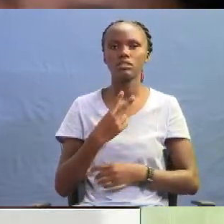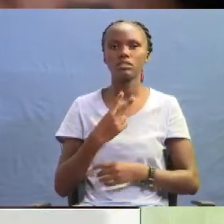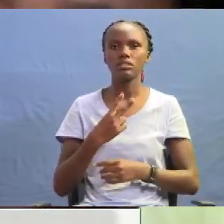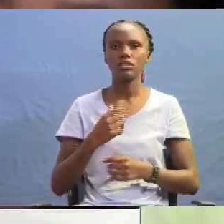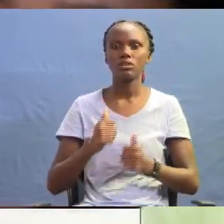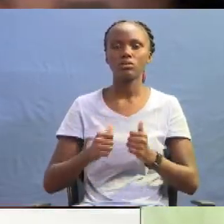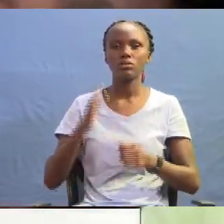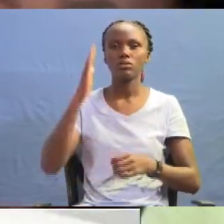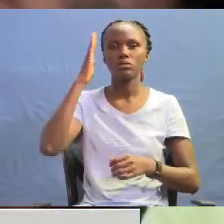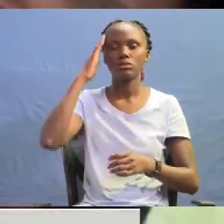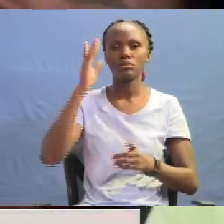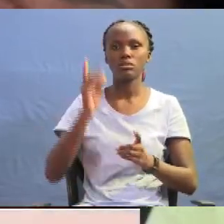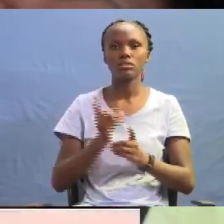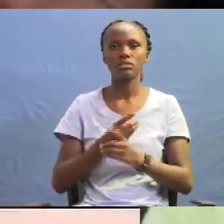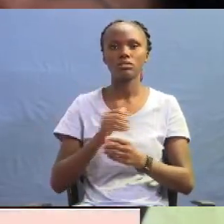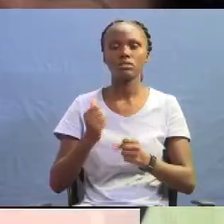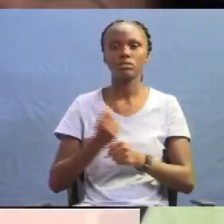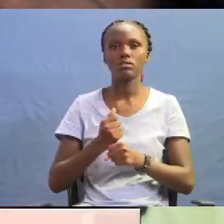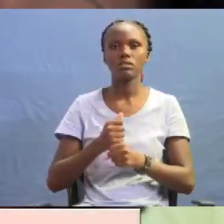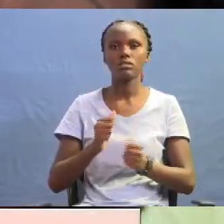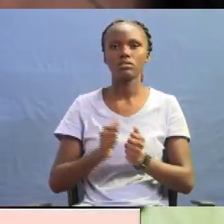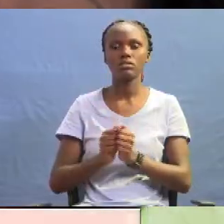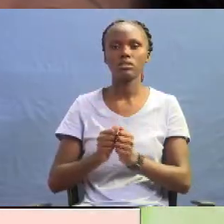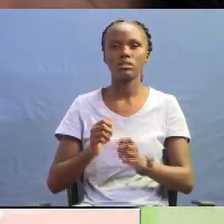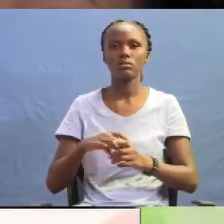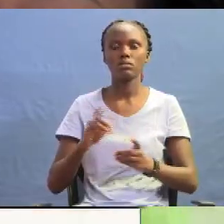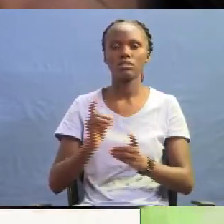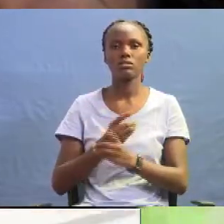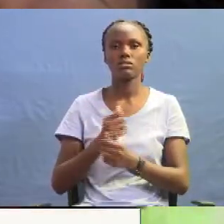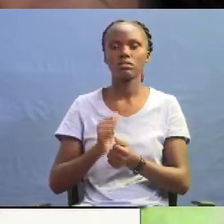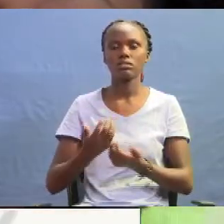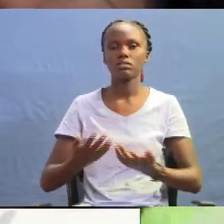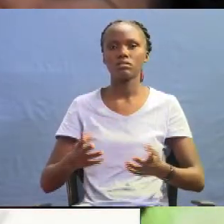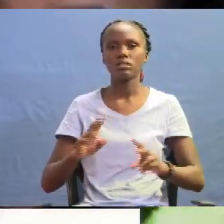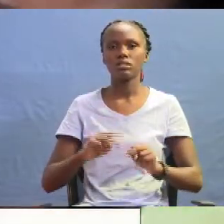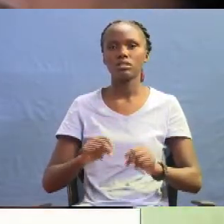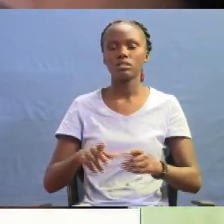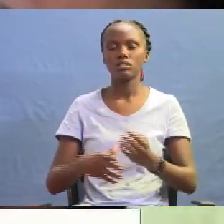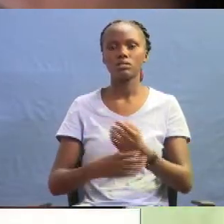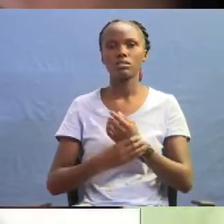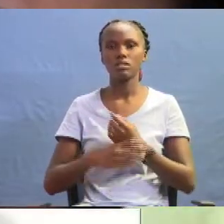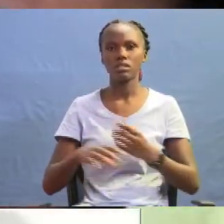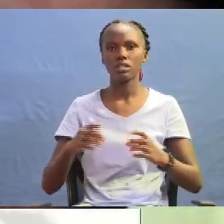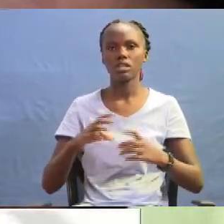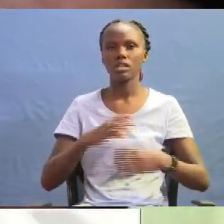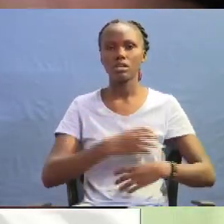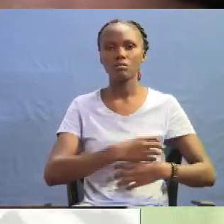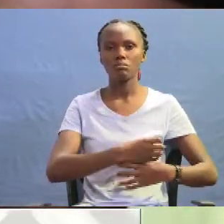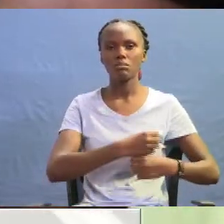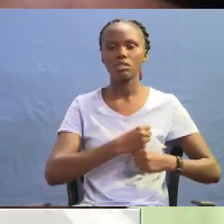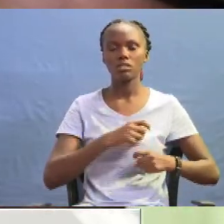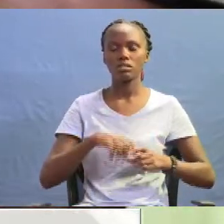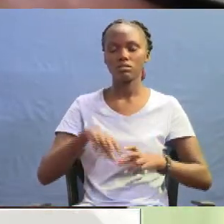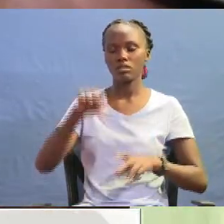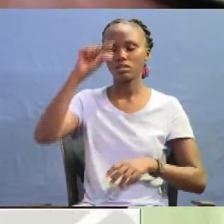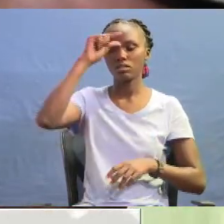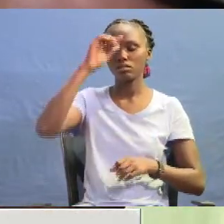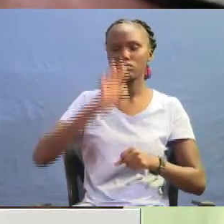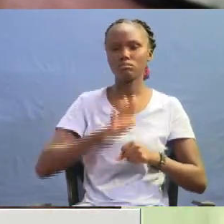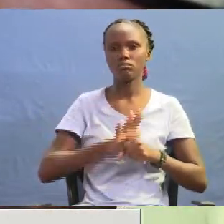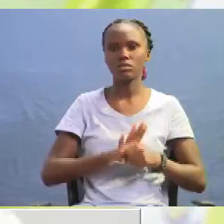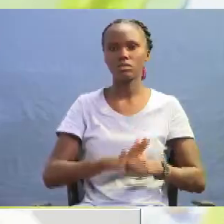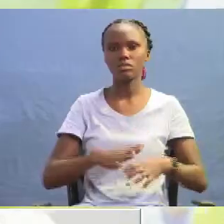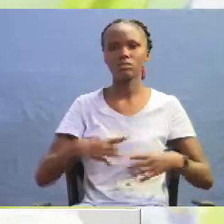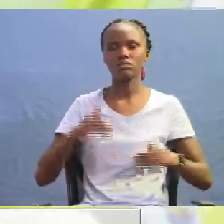to its aid. The people of Kenya are awake, and history will not be kind to a government that chooses oppression